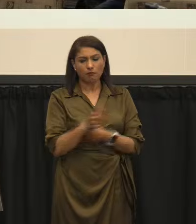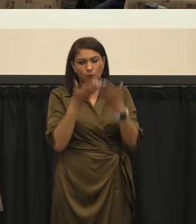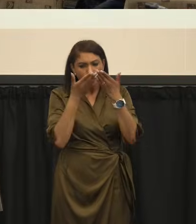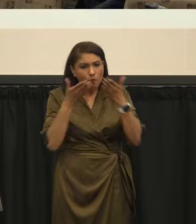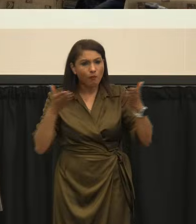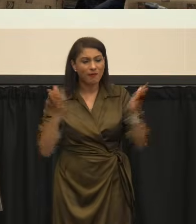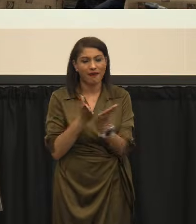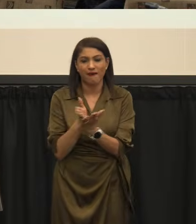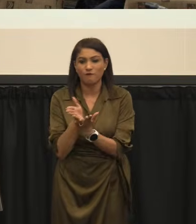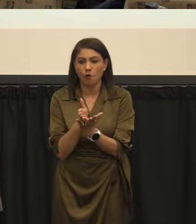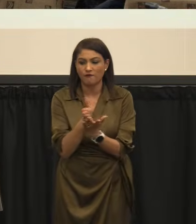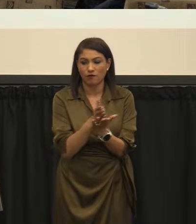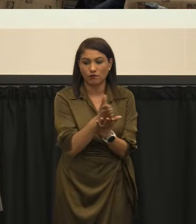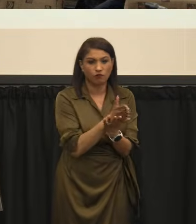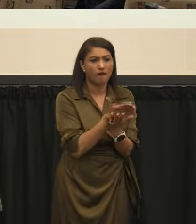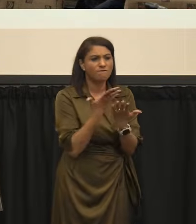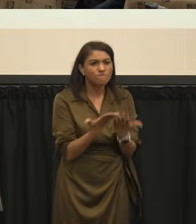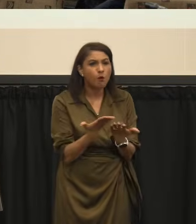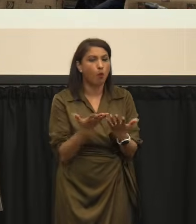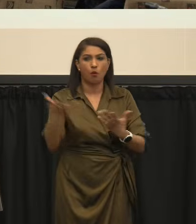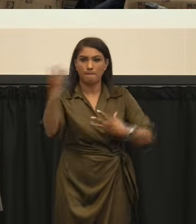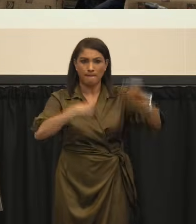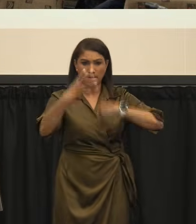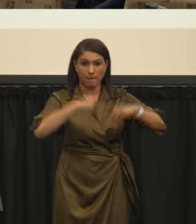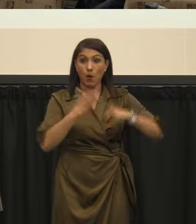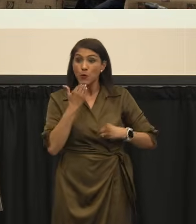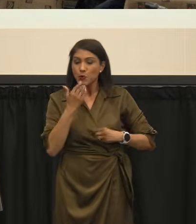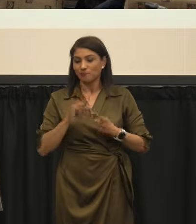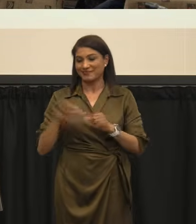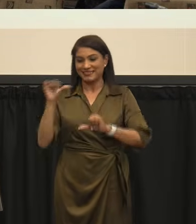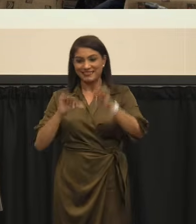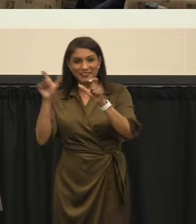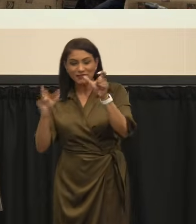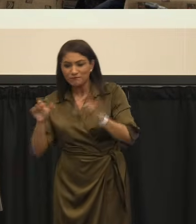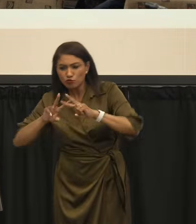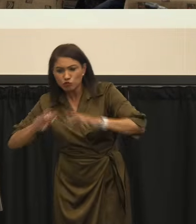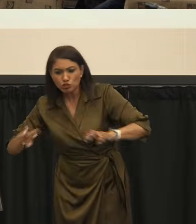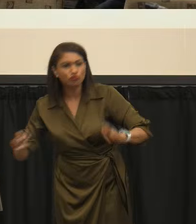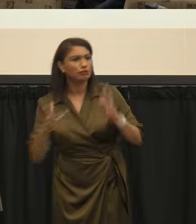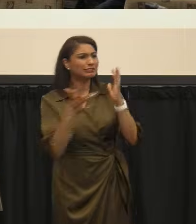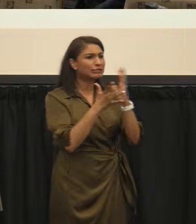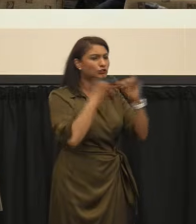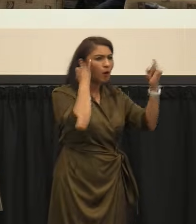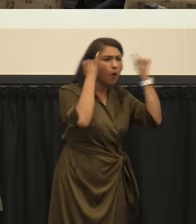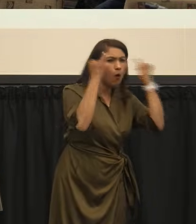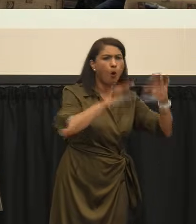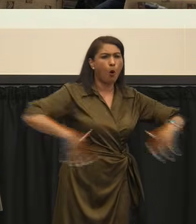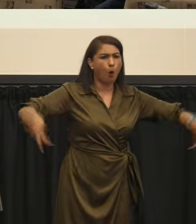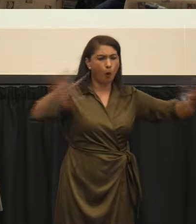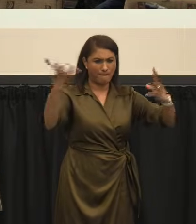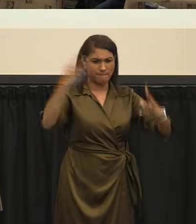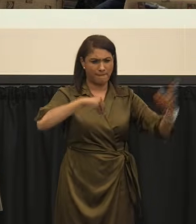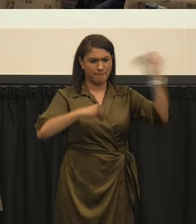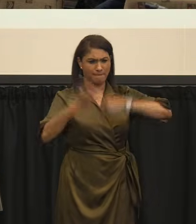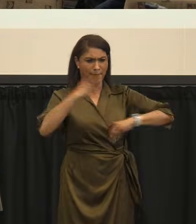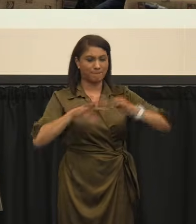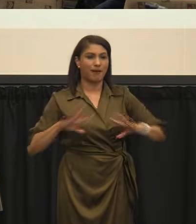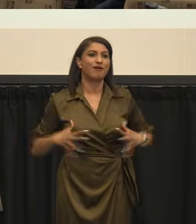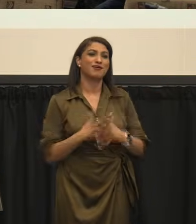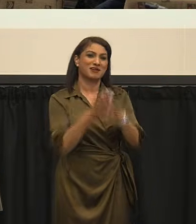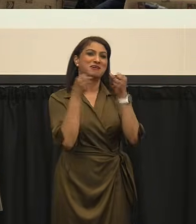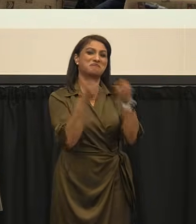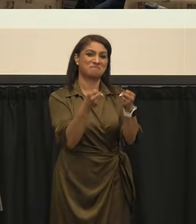Africa. And while it's doing that, it's also opening avenues for scientific research and technological innovation.